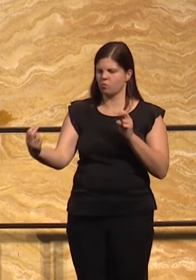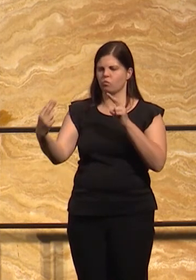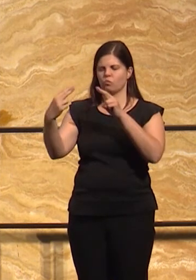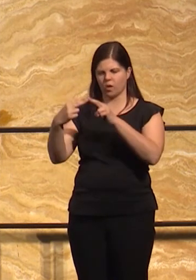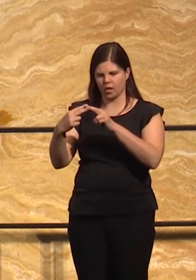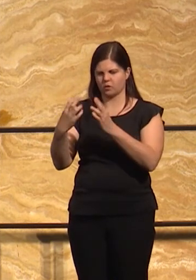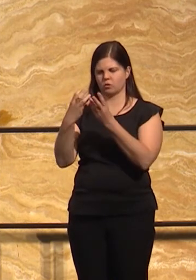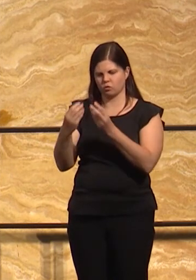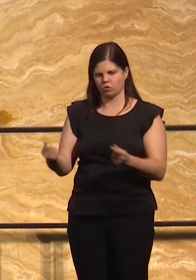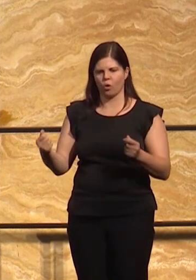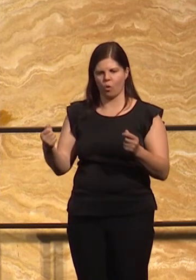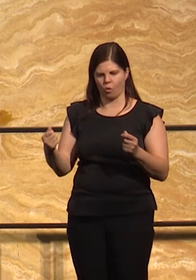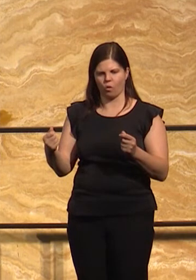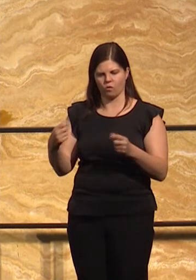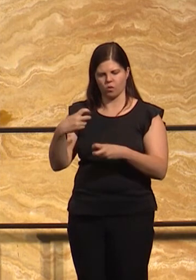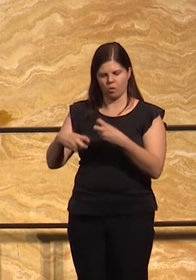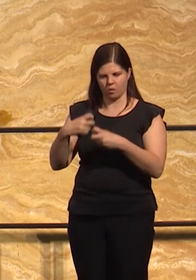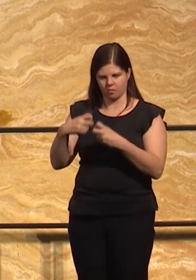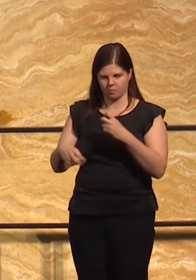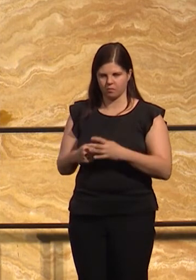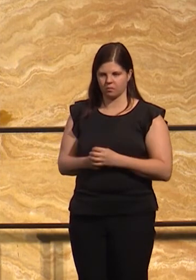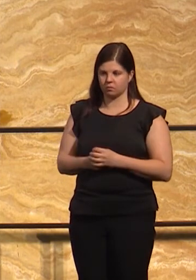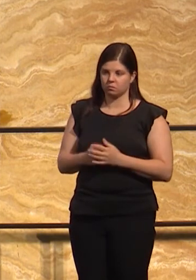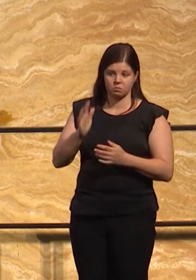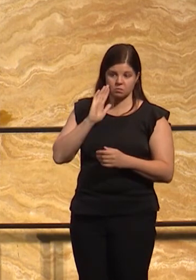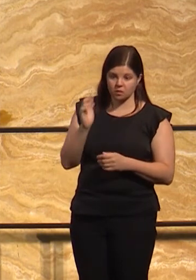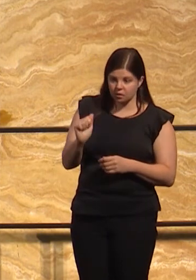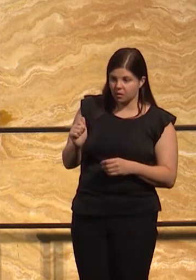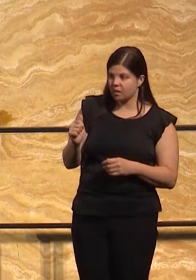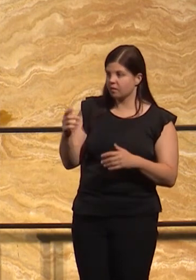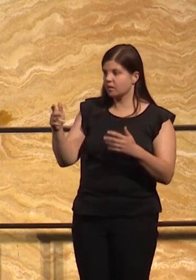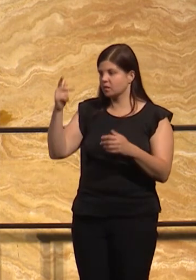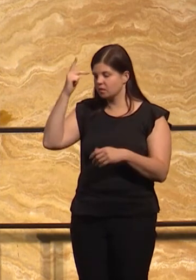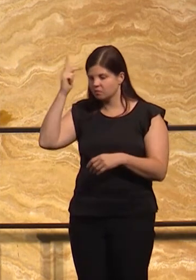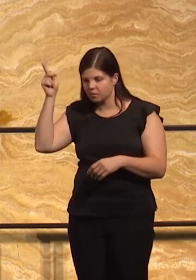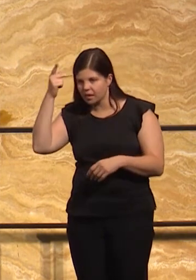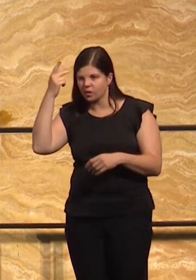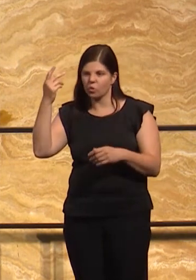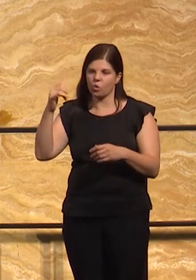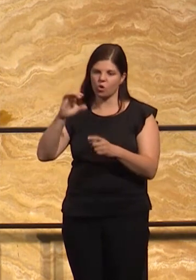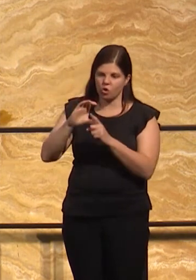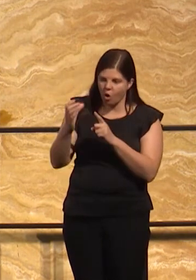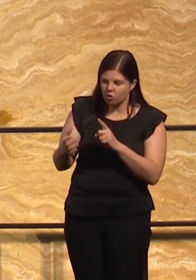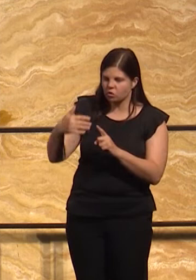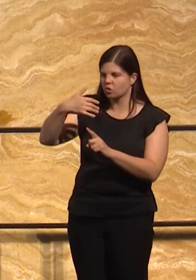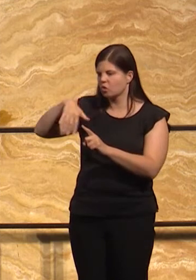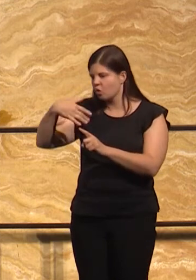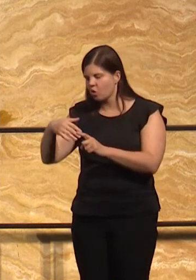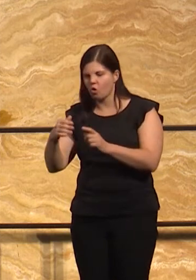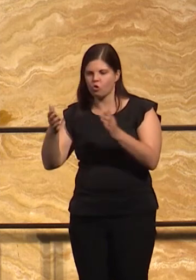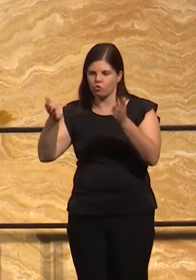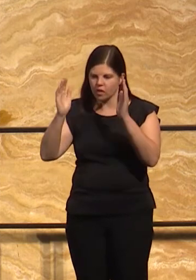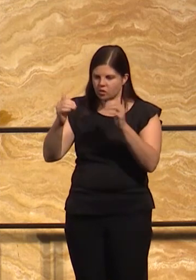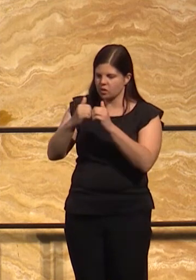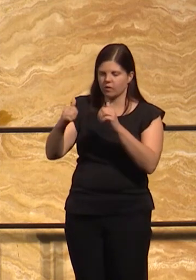resolve our differences. Difference whether political or personal ambitions or ethnic or cultural or religious